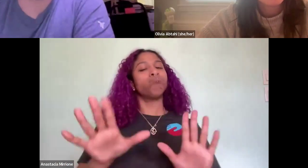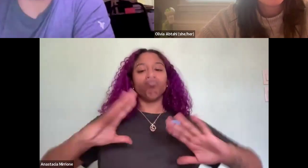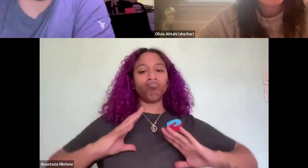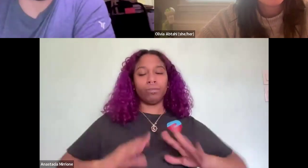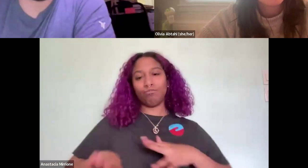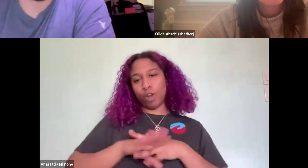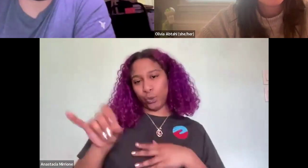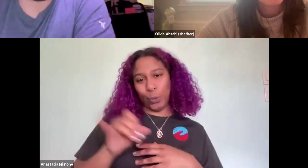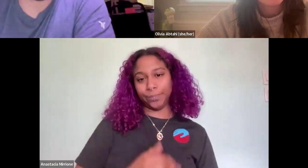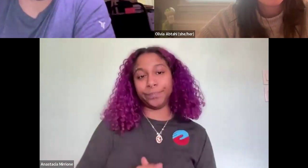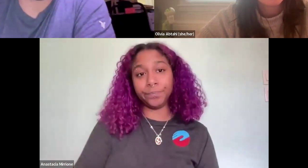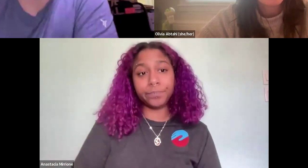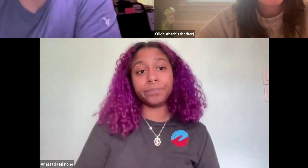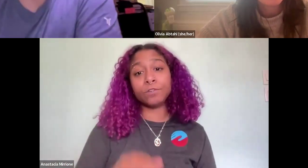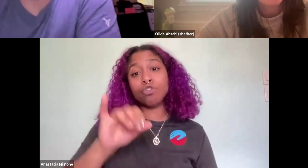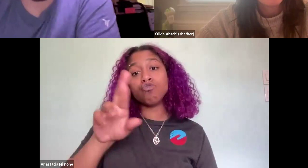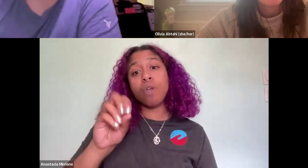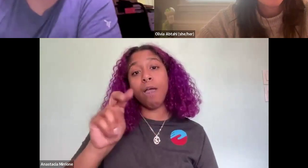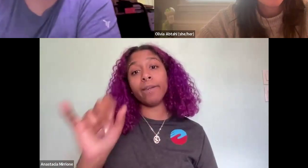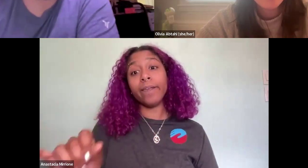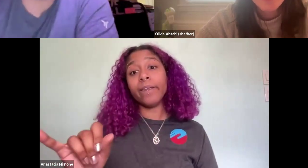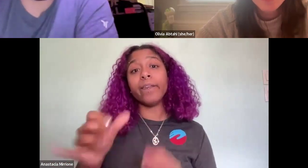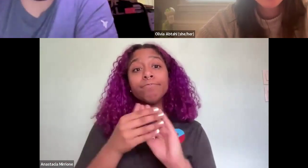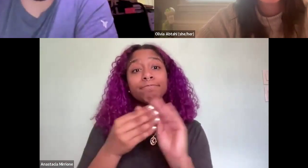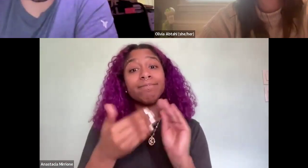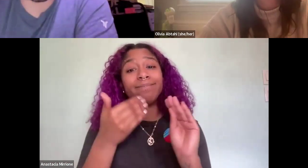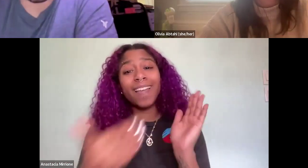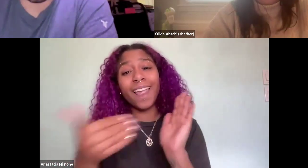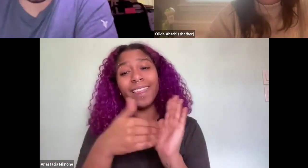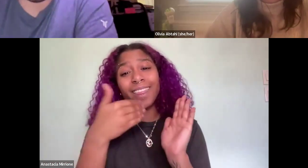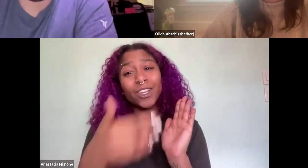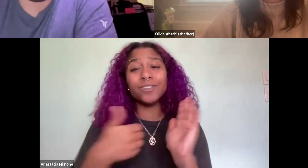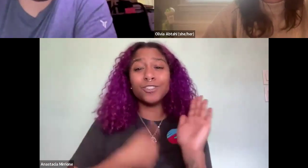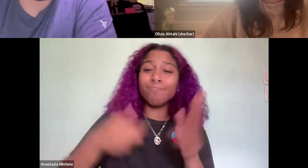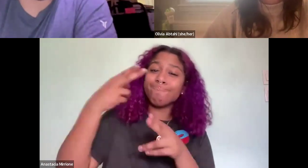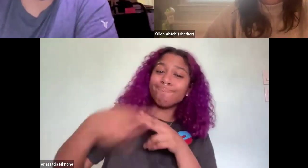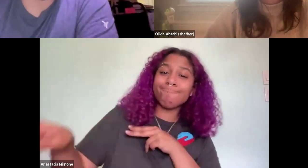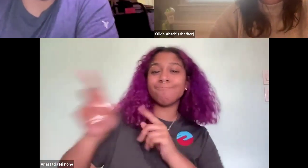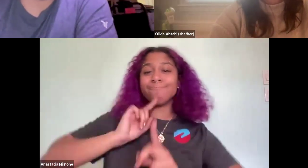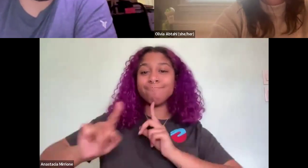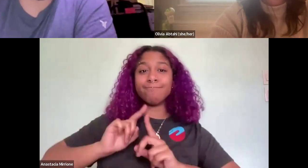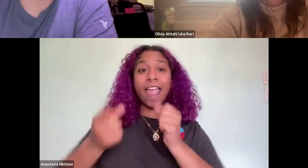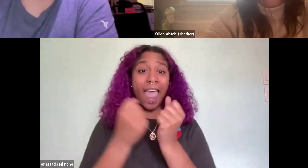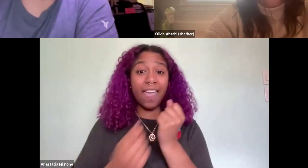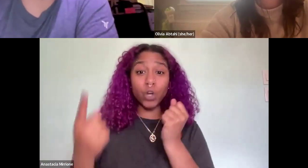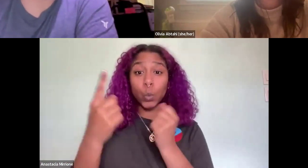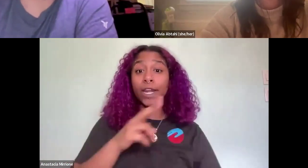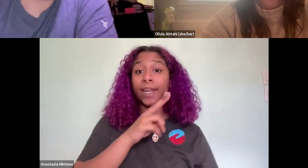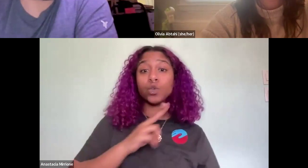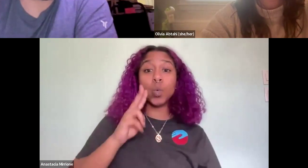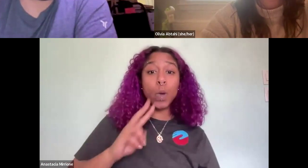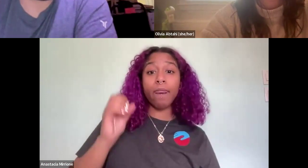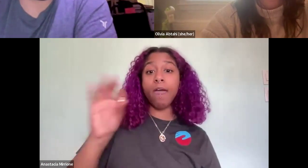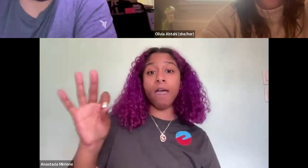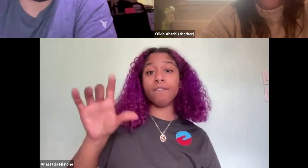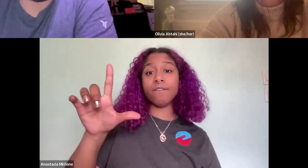Perfect. Thank you. Again, sorry this has to be such a short conversation, but everybody, Twin Flames, August